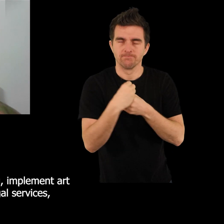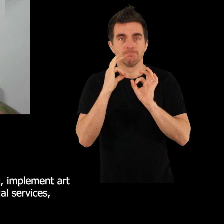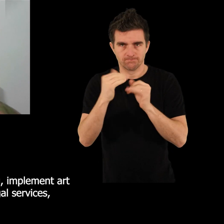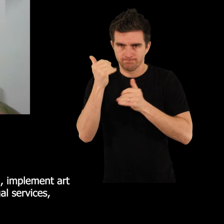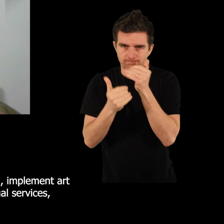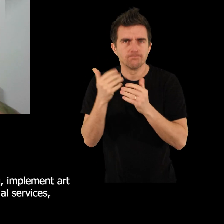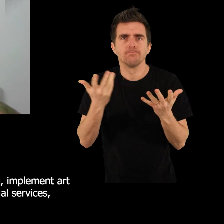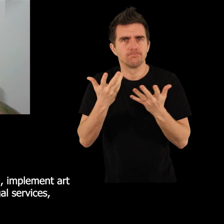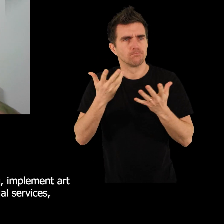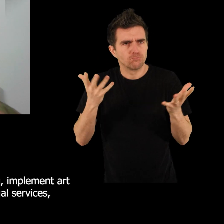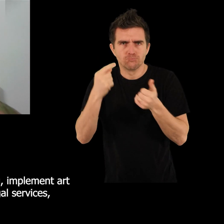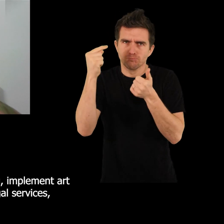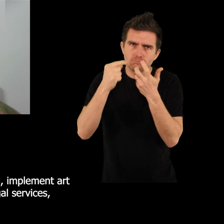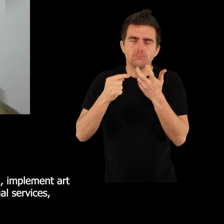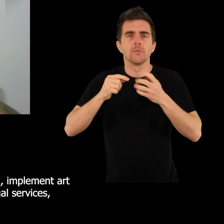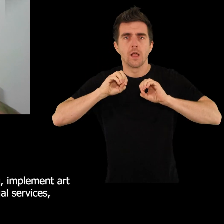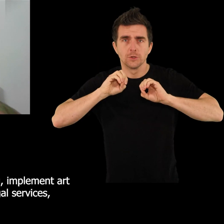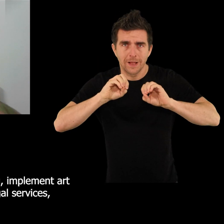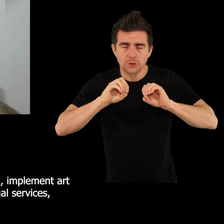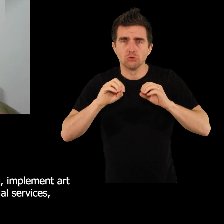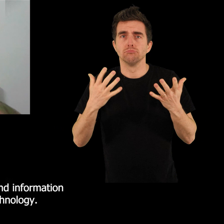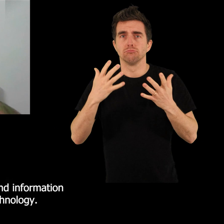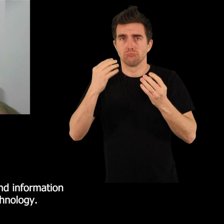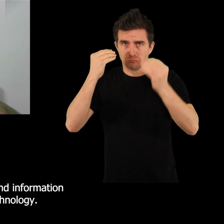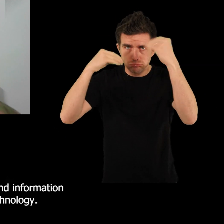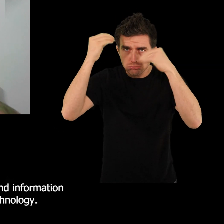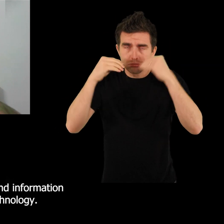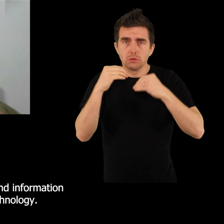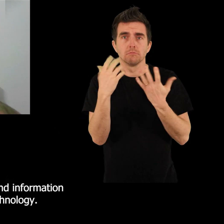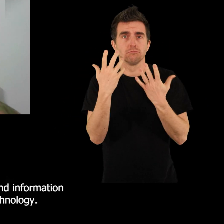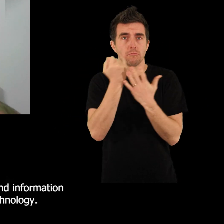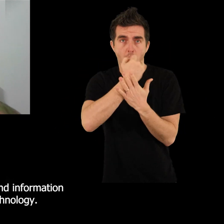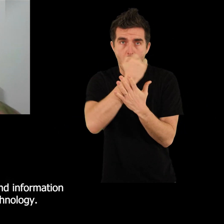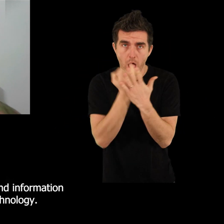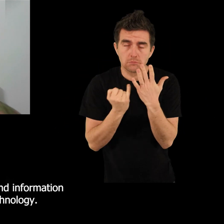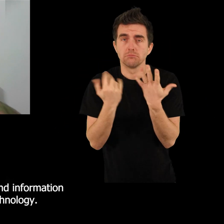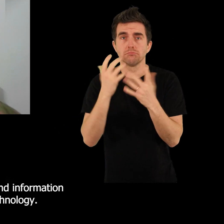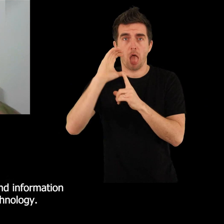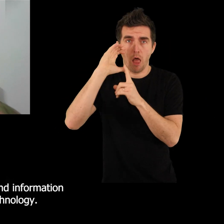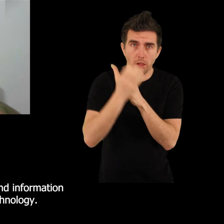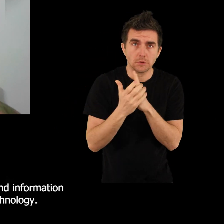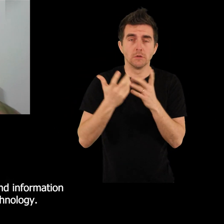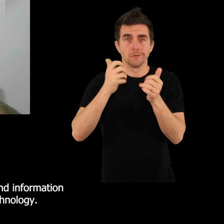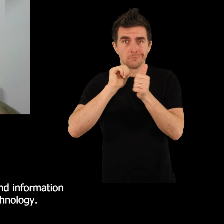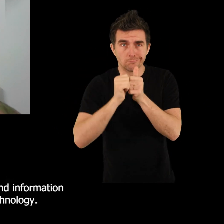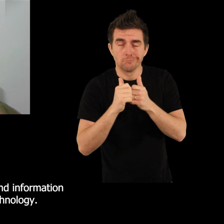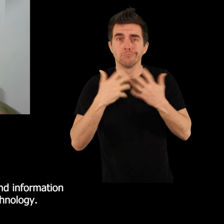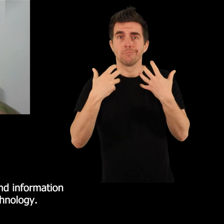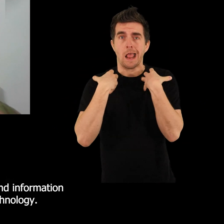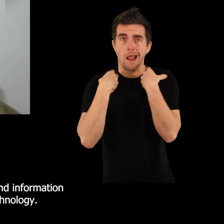art and culture, sports, legal service, healthcare, climate change, and information and